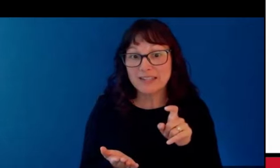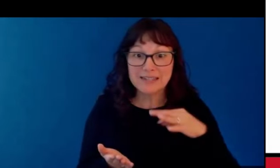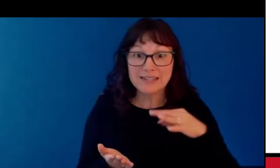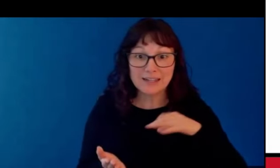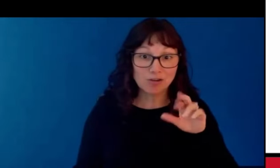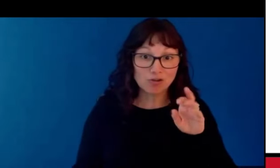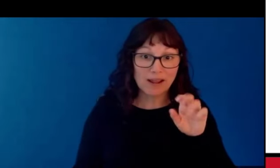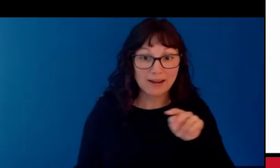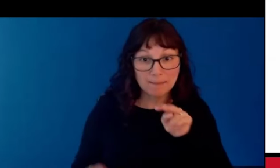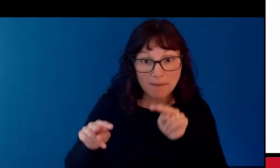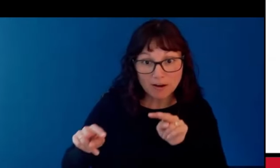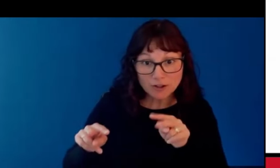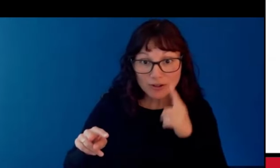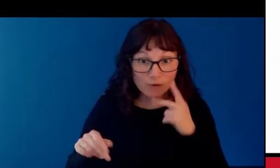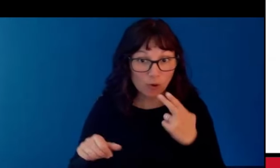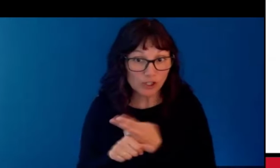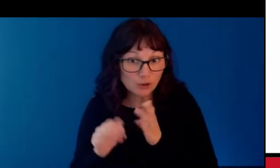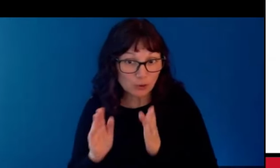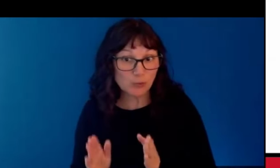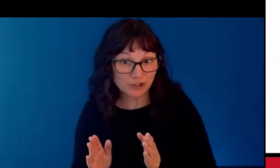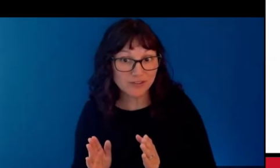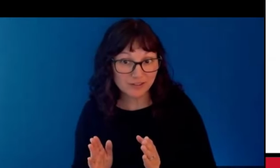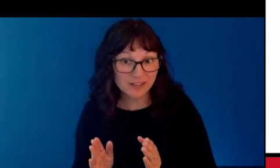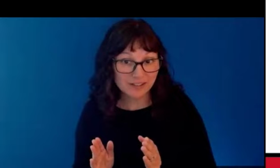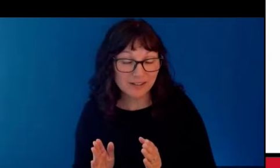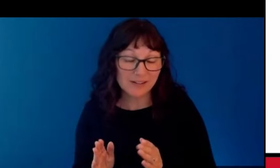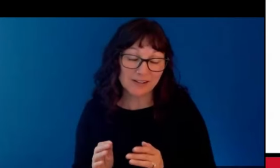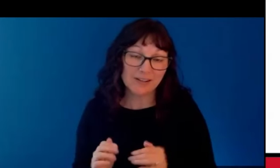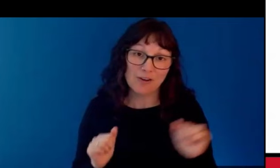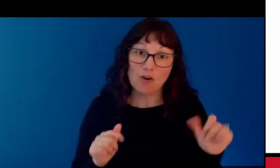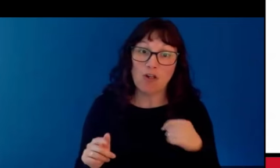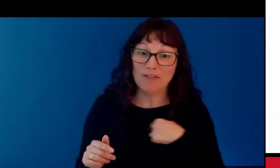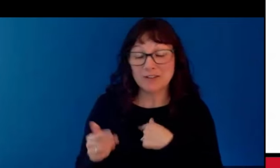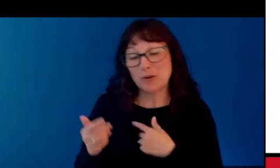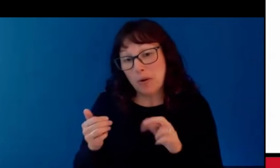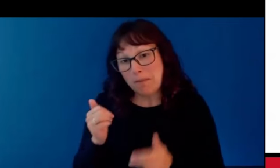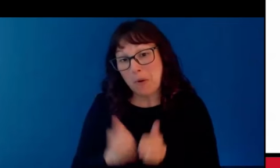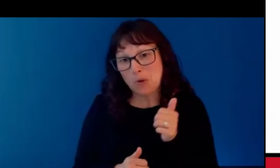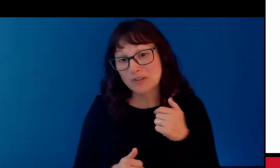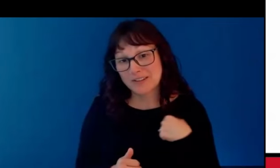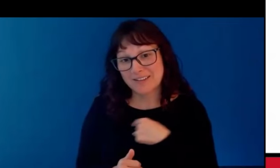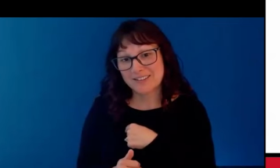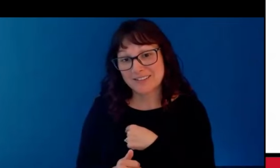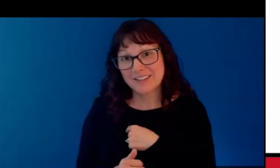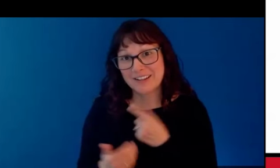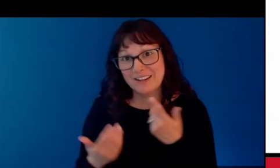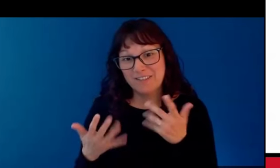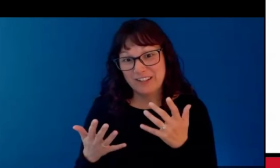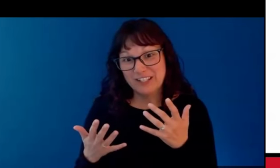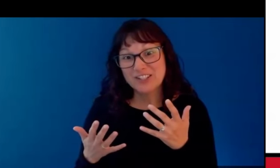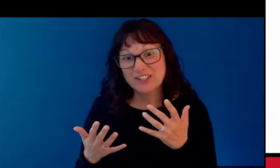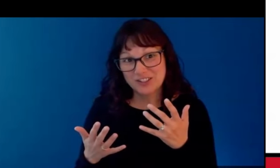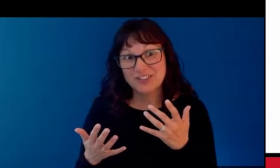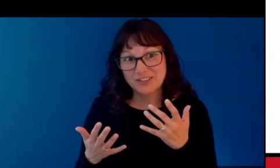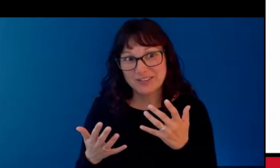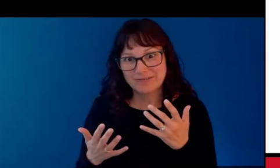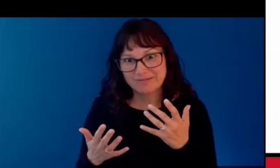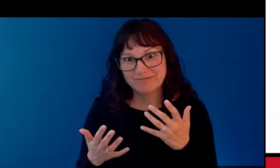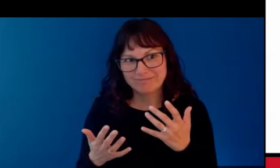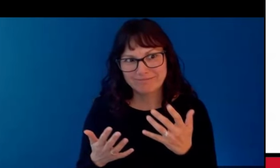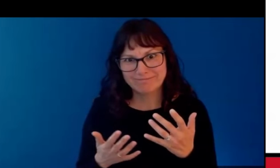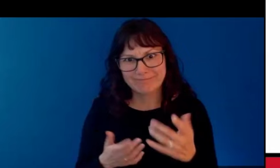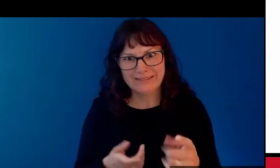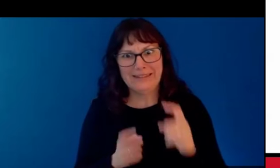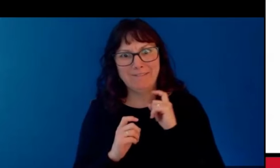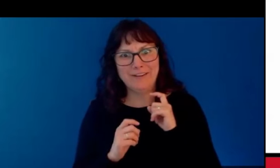for consumers. And we've all been, I guess, most of us probably have been awarded a year's worth of credit